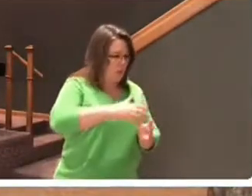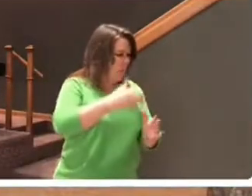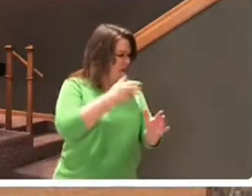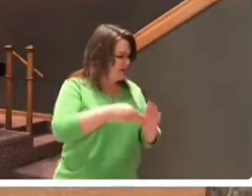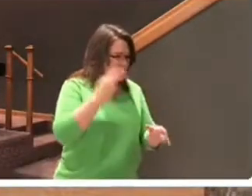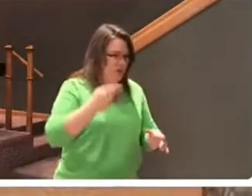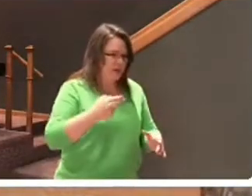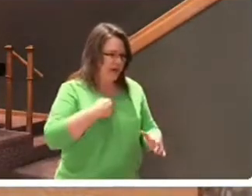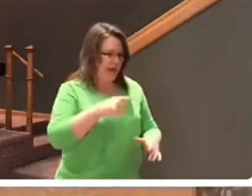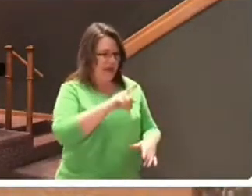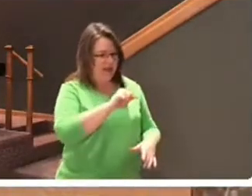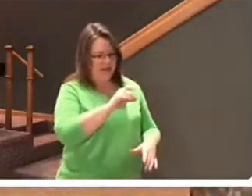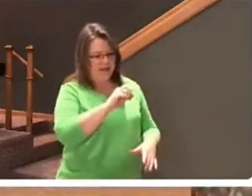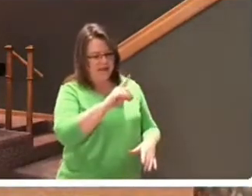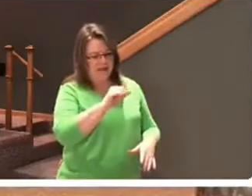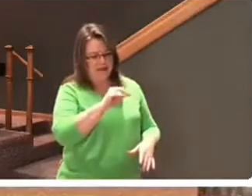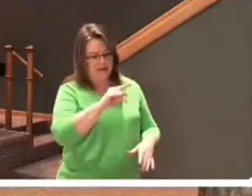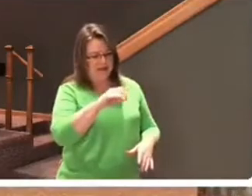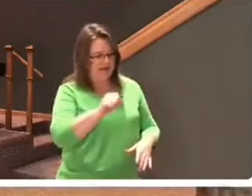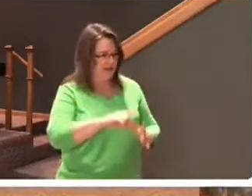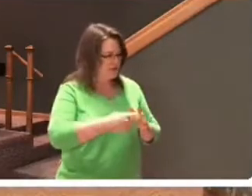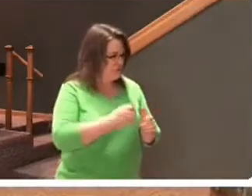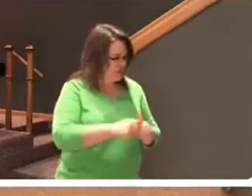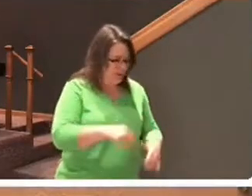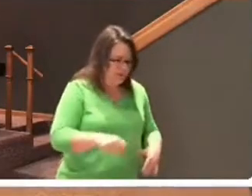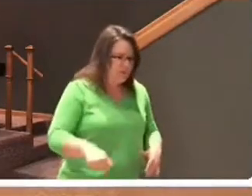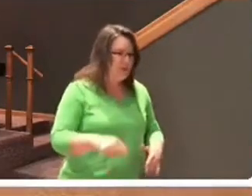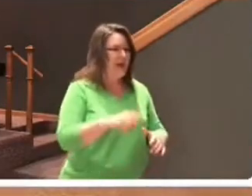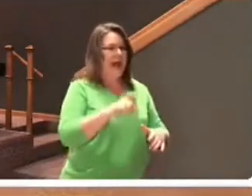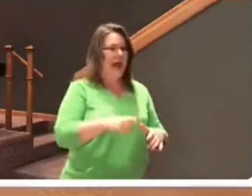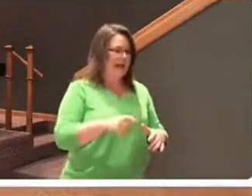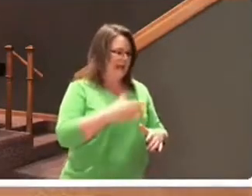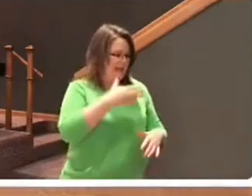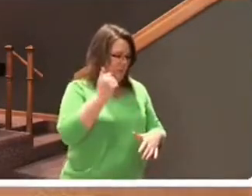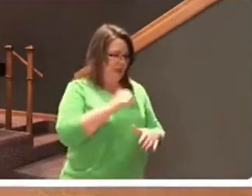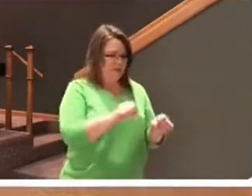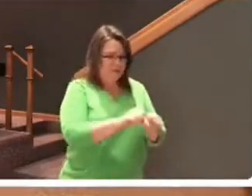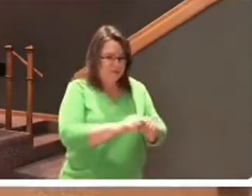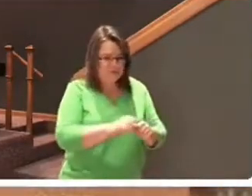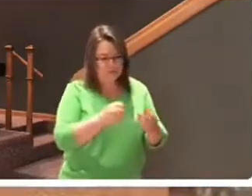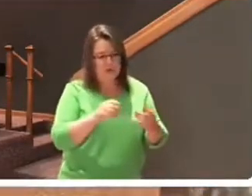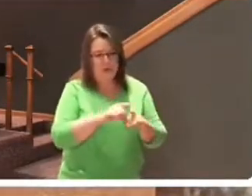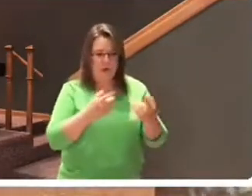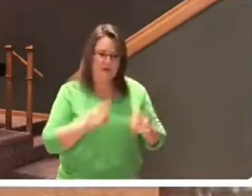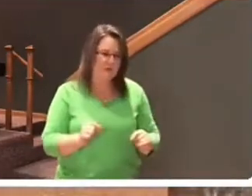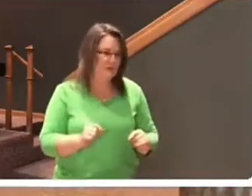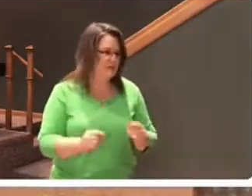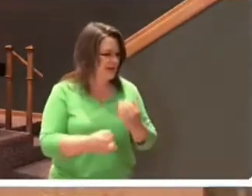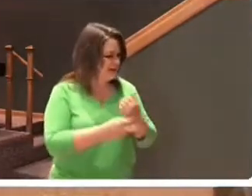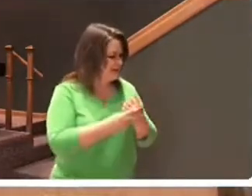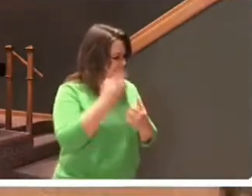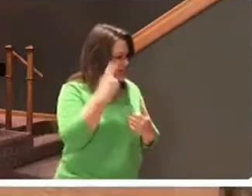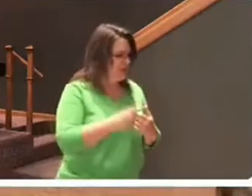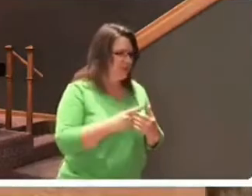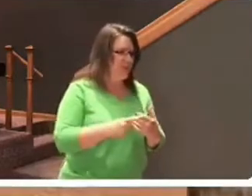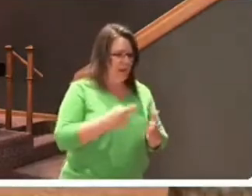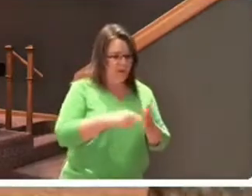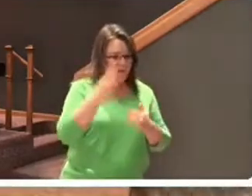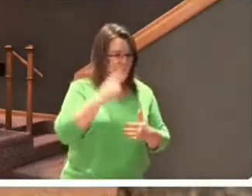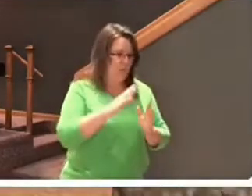had tendonitis starting in my foot, and I needed a better pair of shoes. And we were also trying to save for a down payment